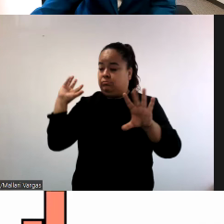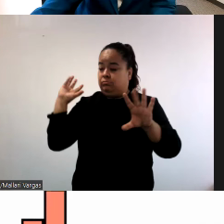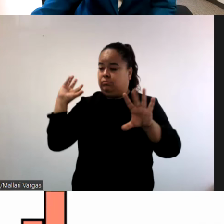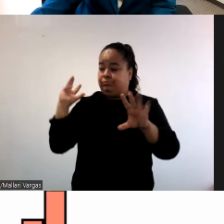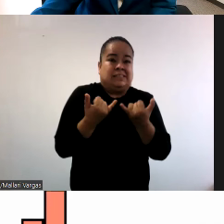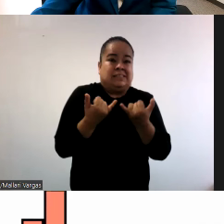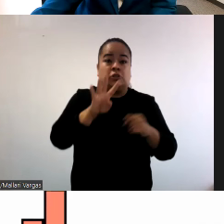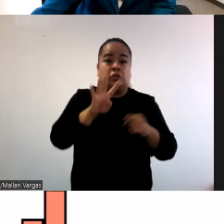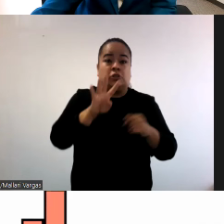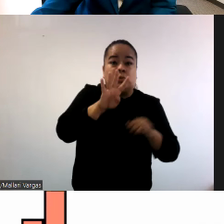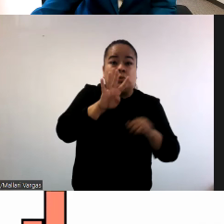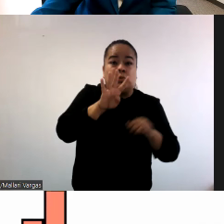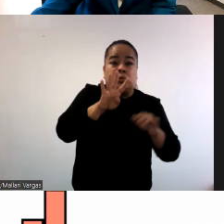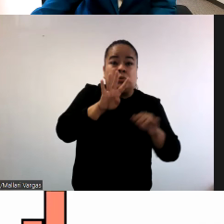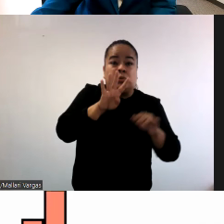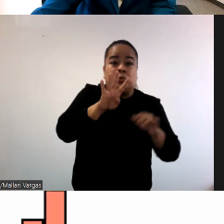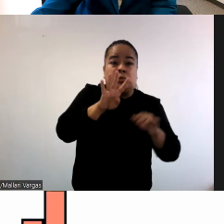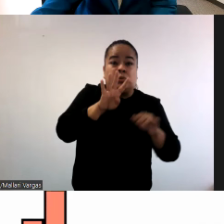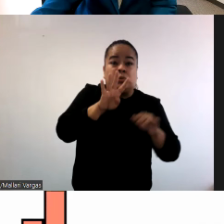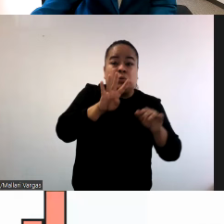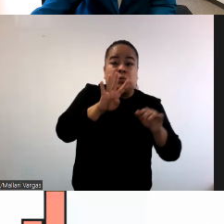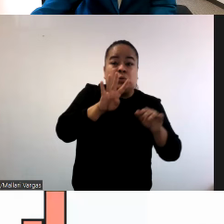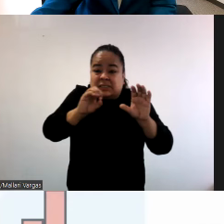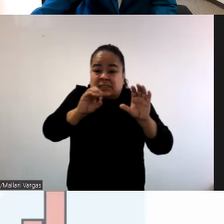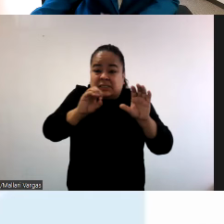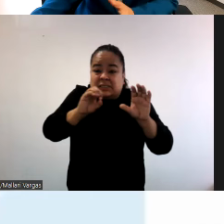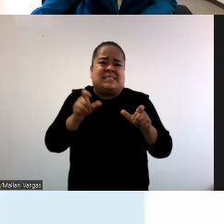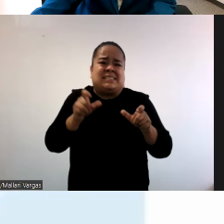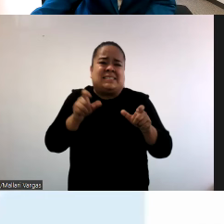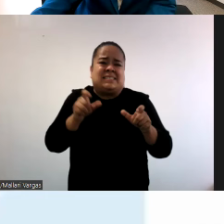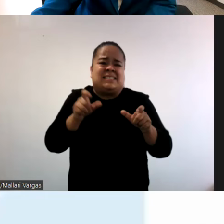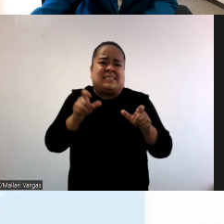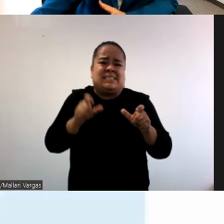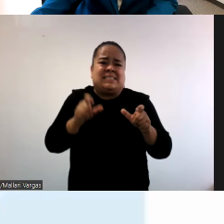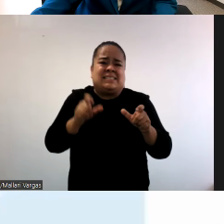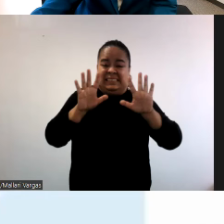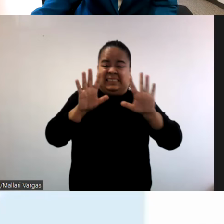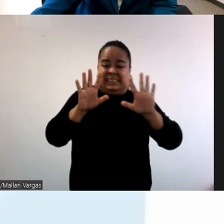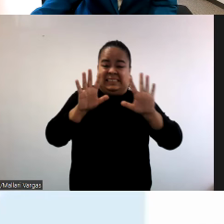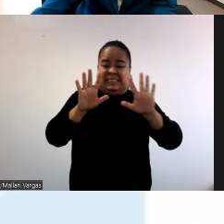and we have 901 confirmed cases in 10 countries in the Americas.